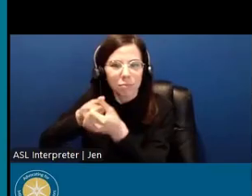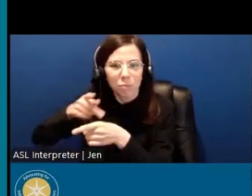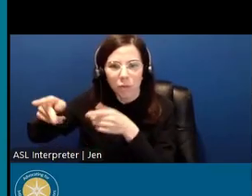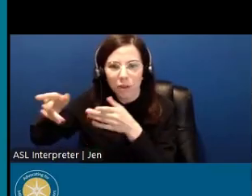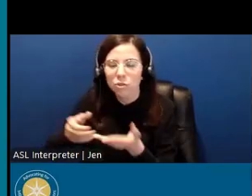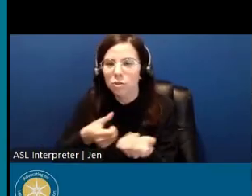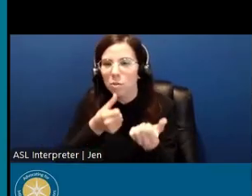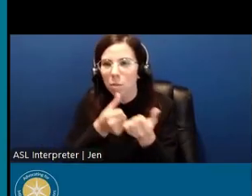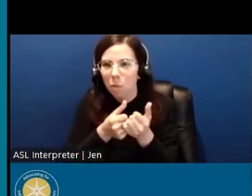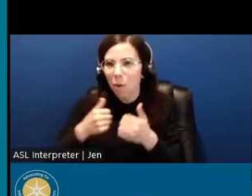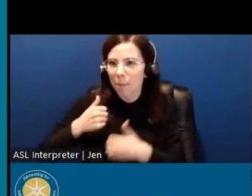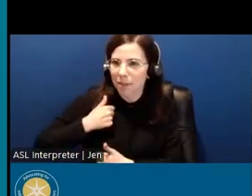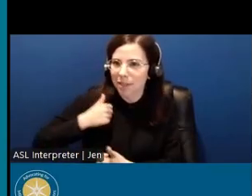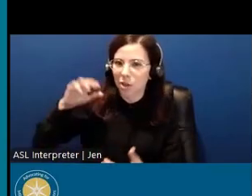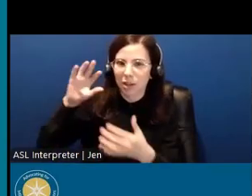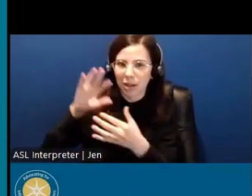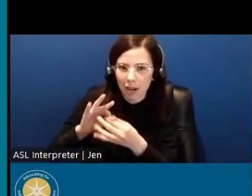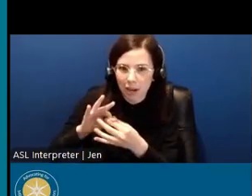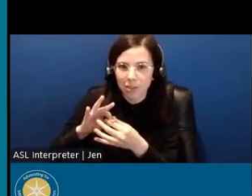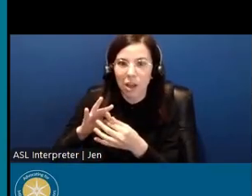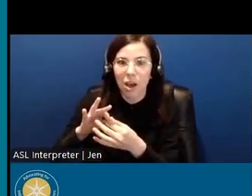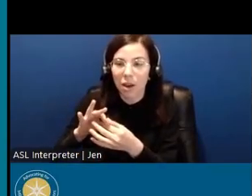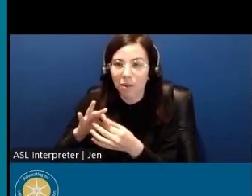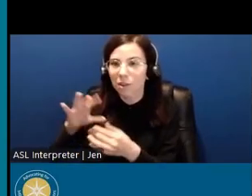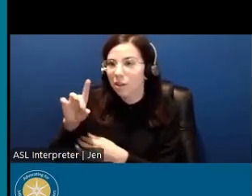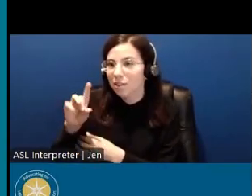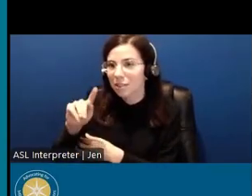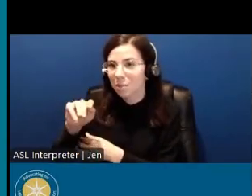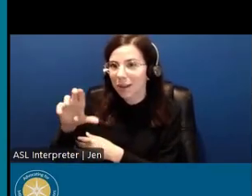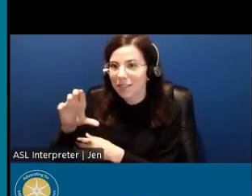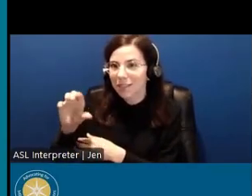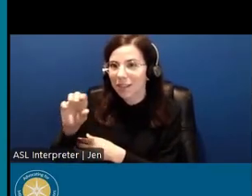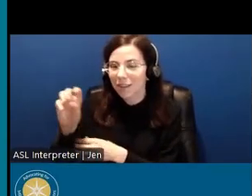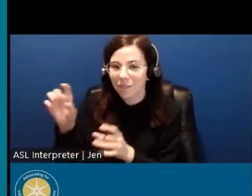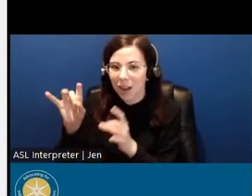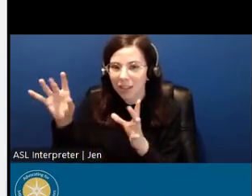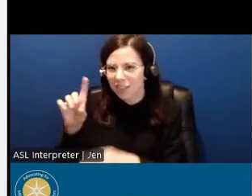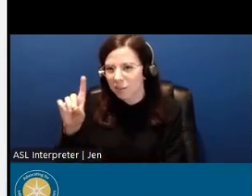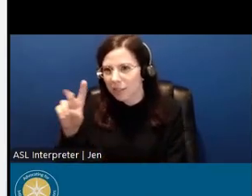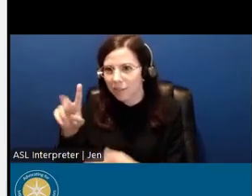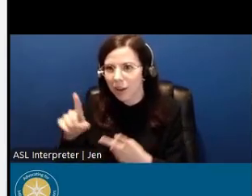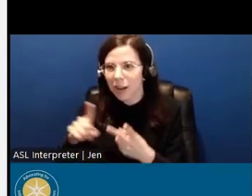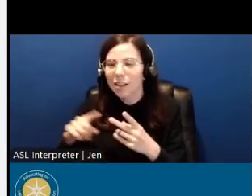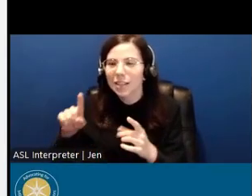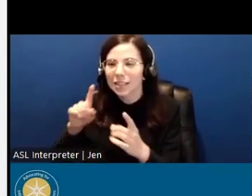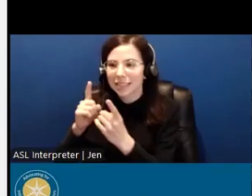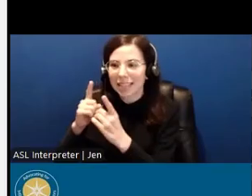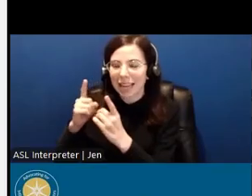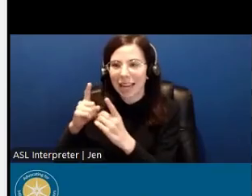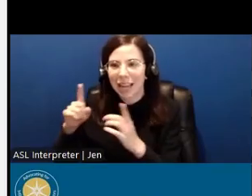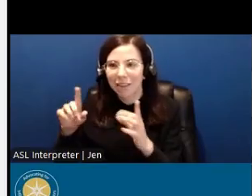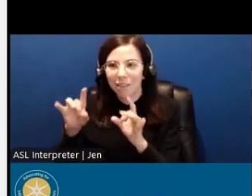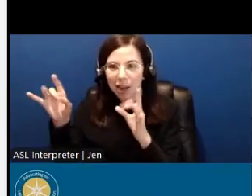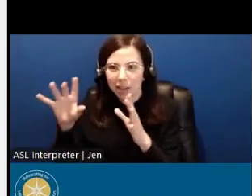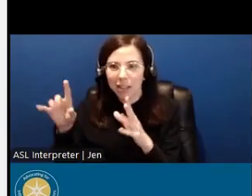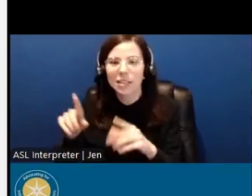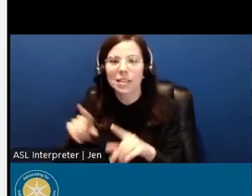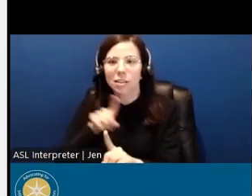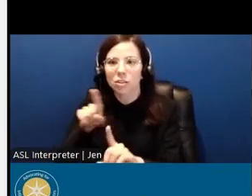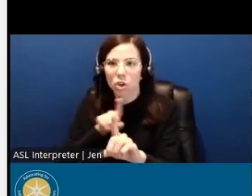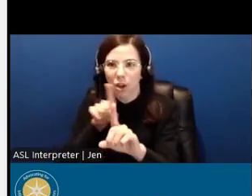domestic violence, dating violence, sexual assaults, and stalking. And today we are extremely excited